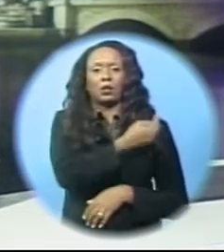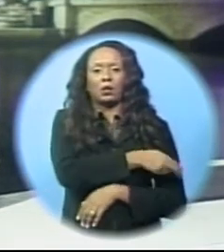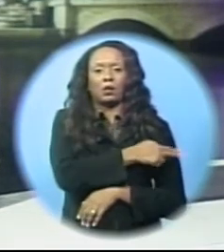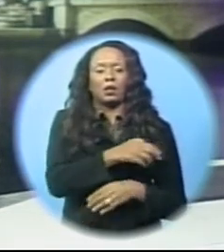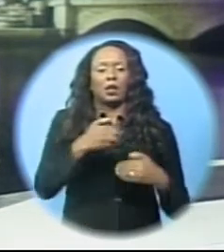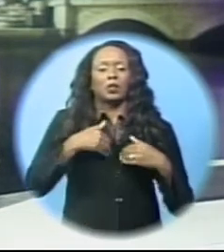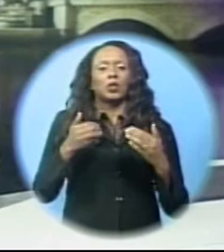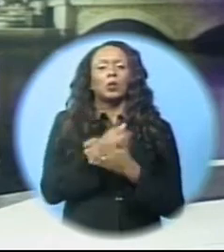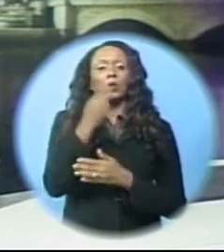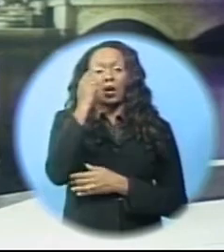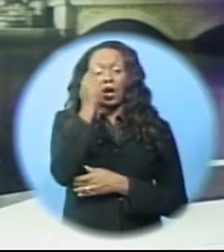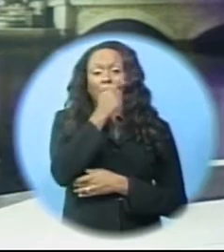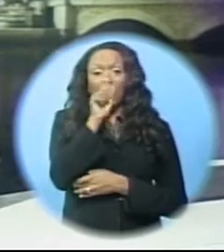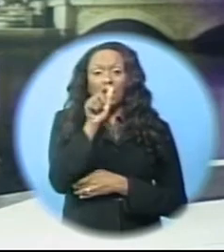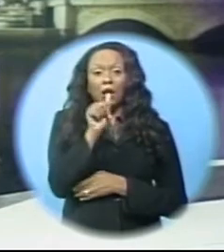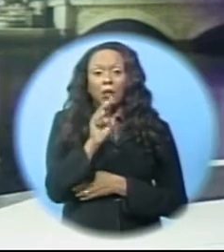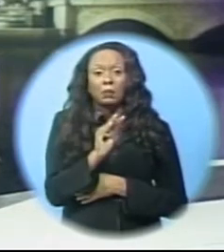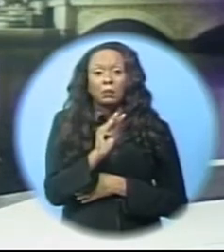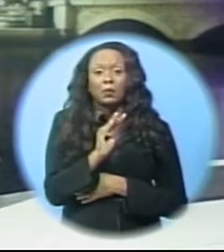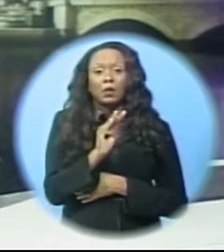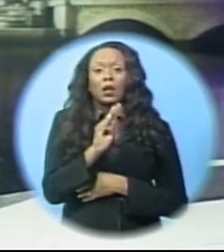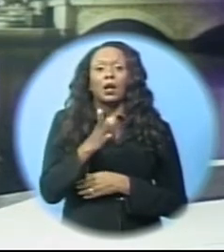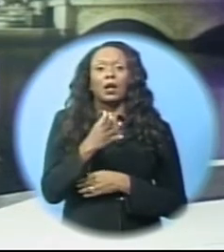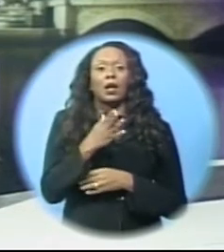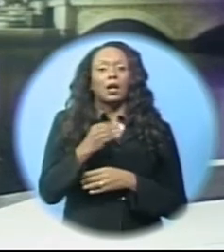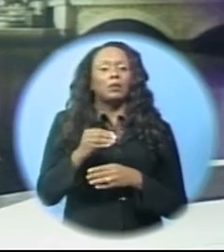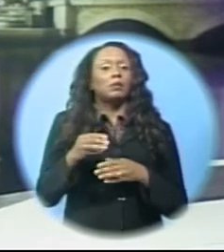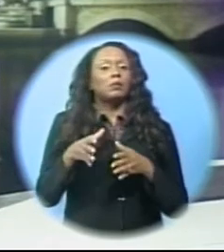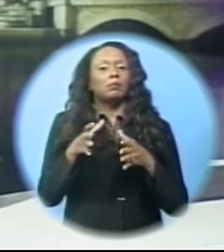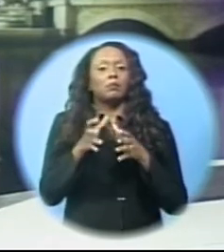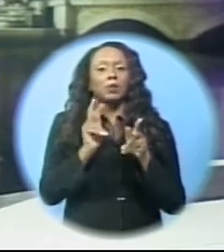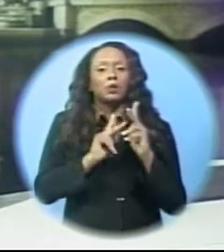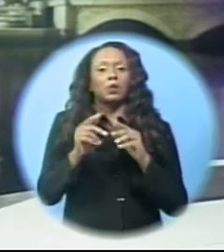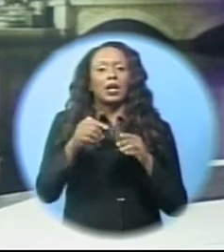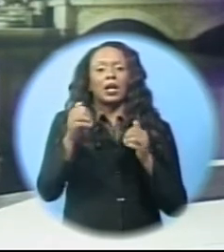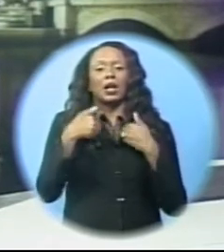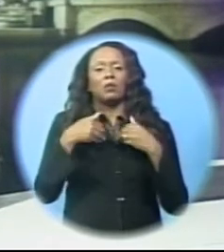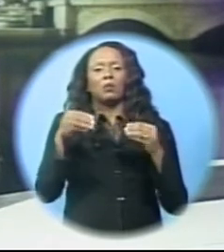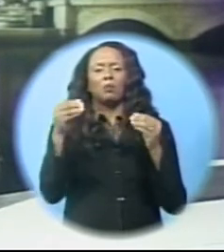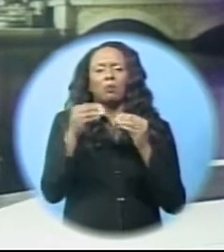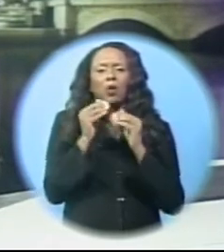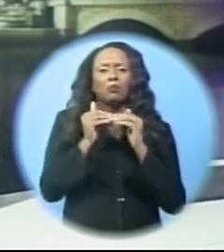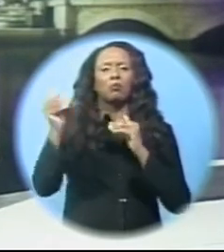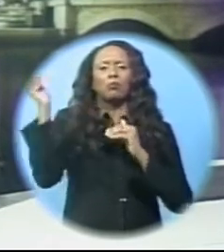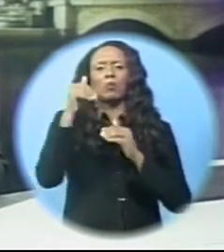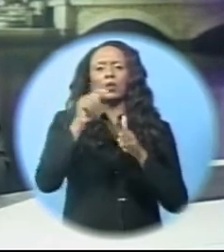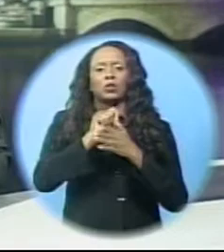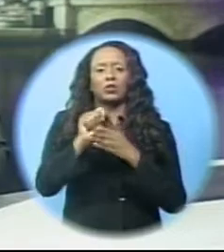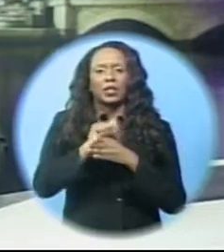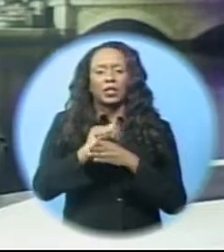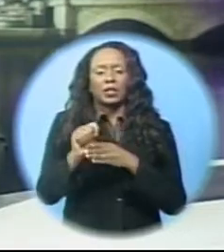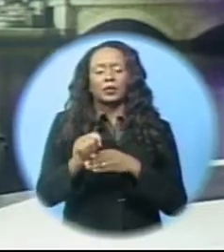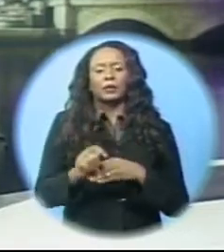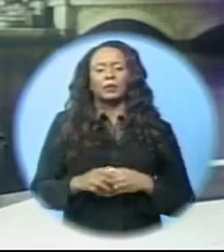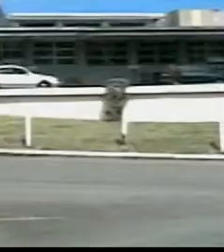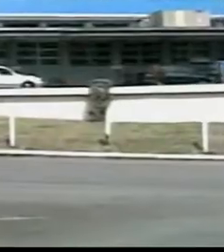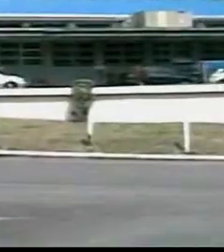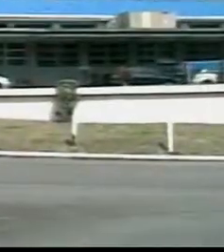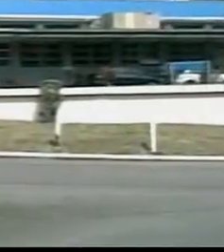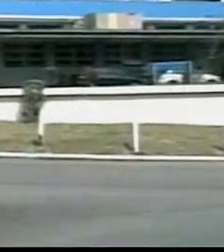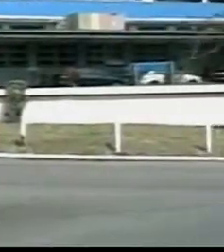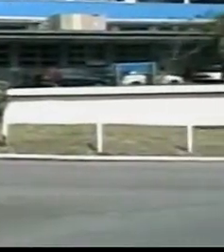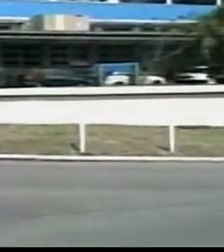English-speaking Caribbean, will allow those in the field of ophthalmology to be exposed to a deeper level of training. The